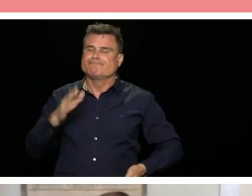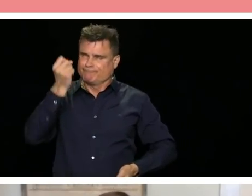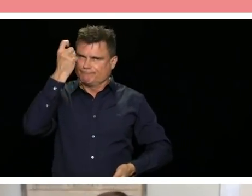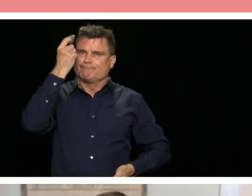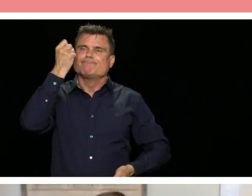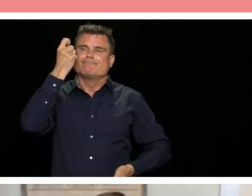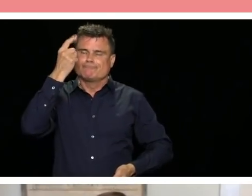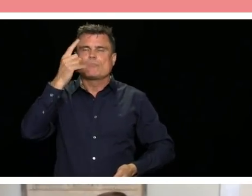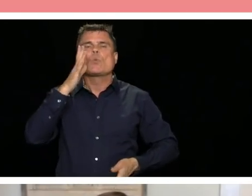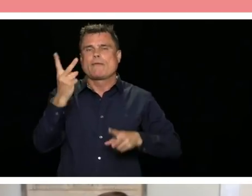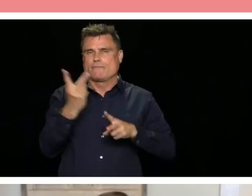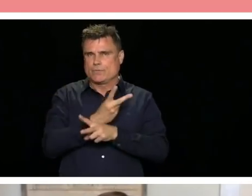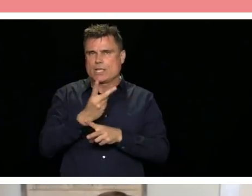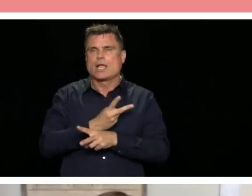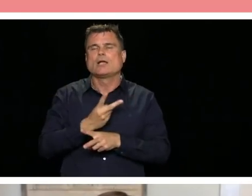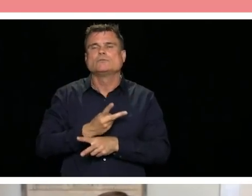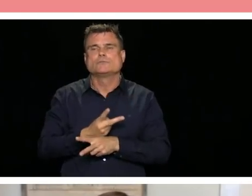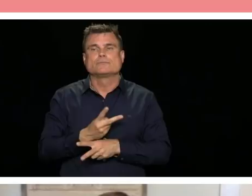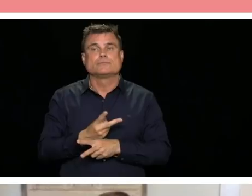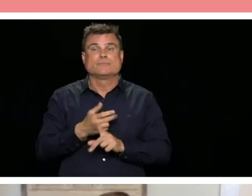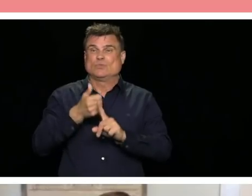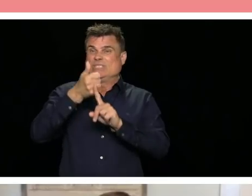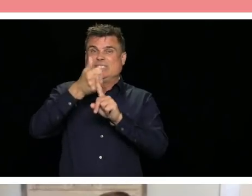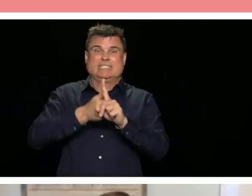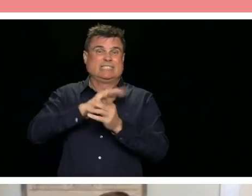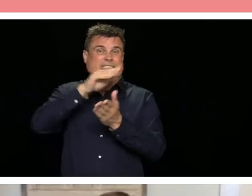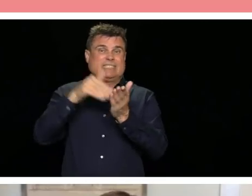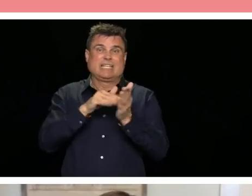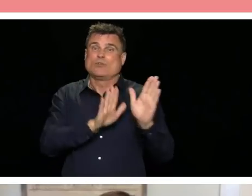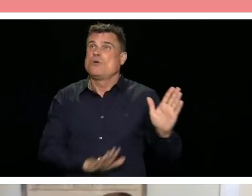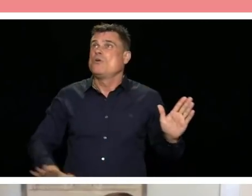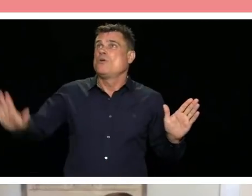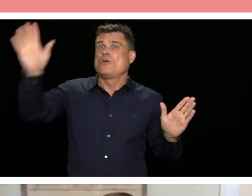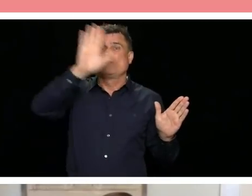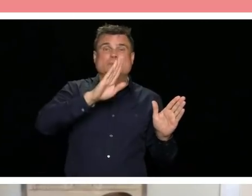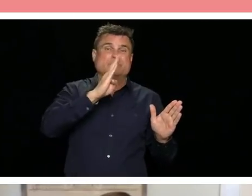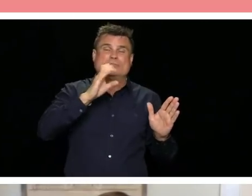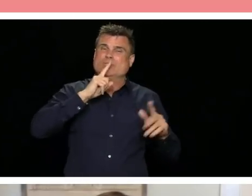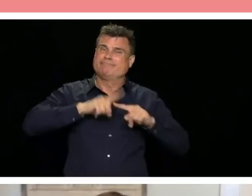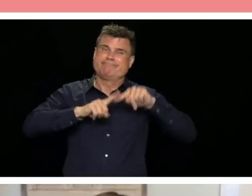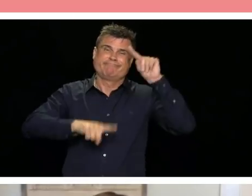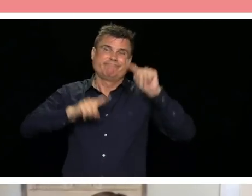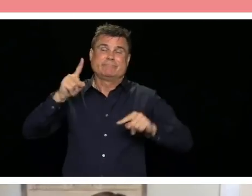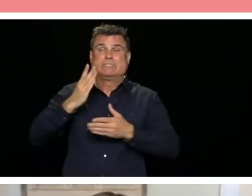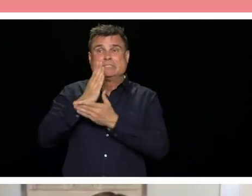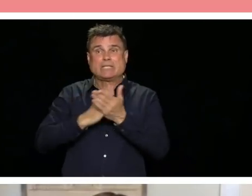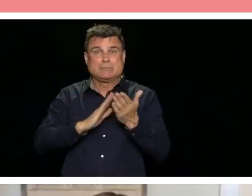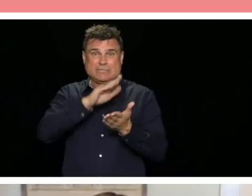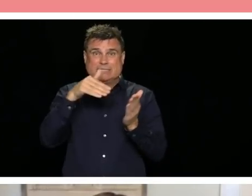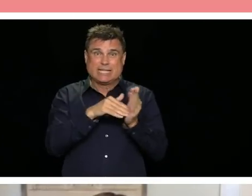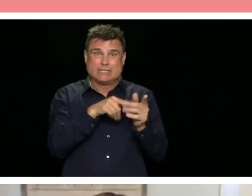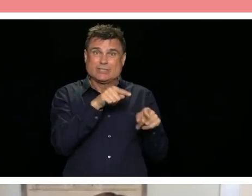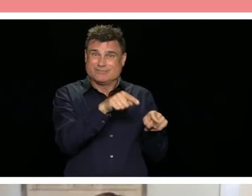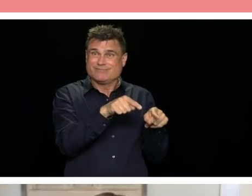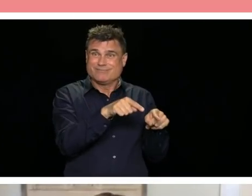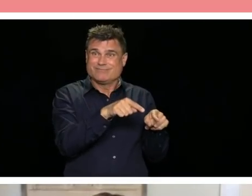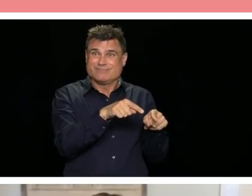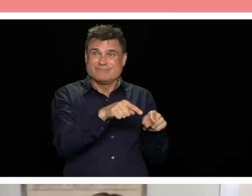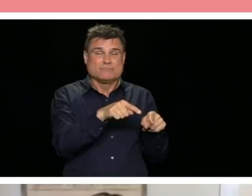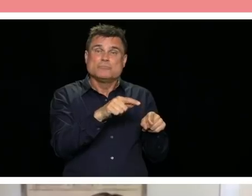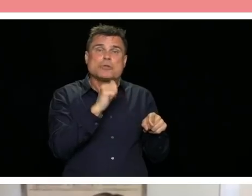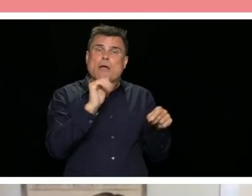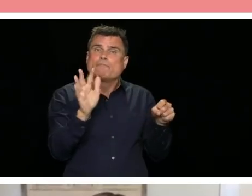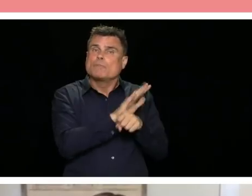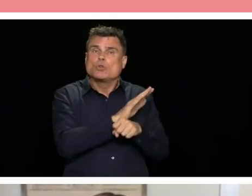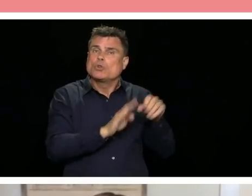we would encourage the parents to talk to your childcare provider to see what would be the best solution possible while they